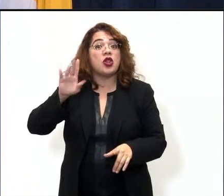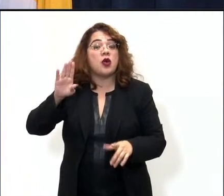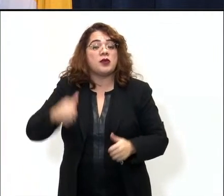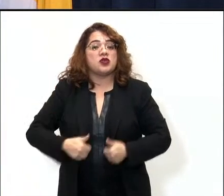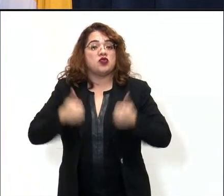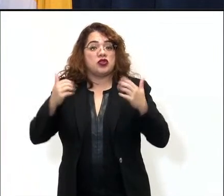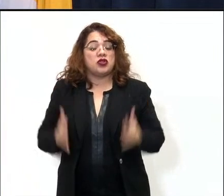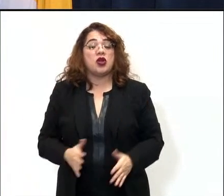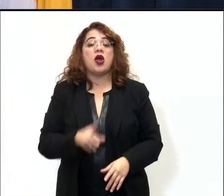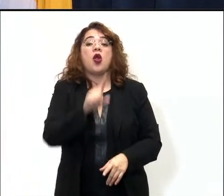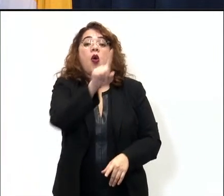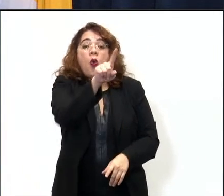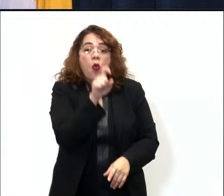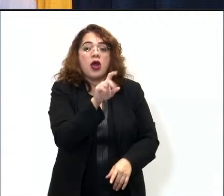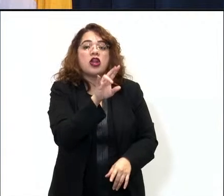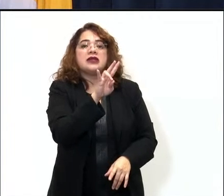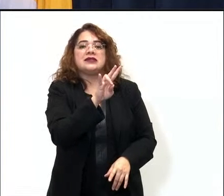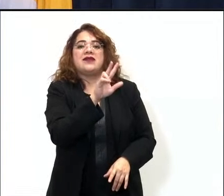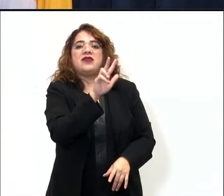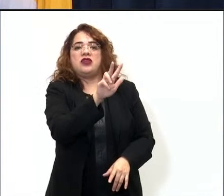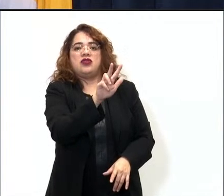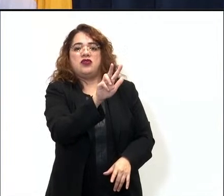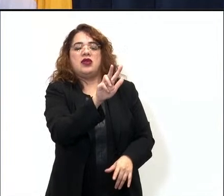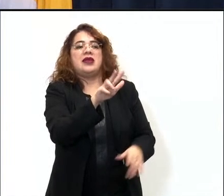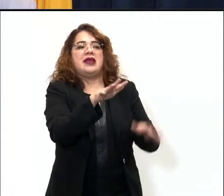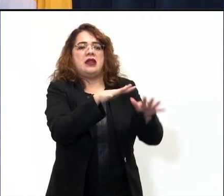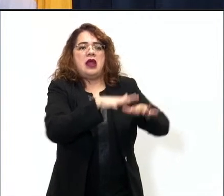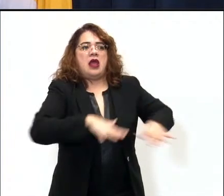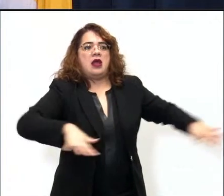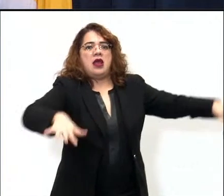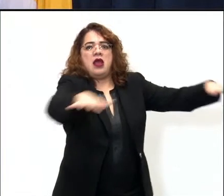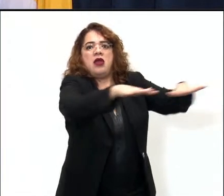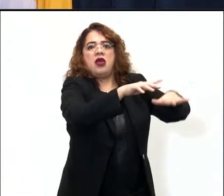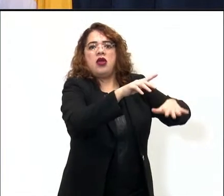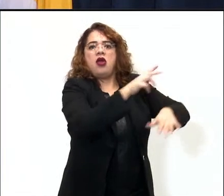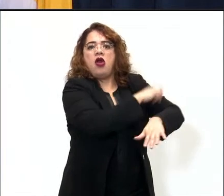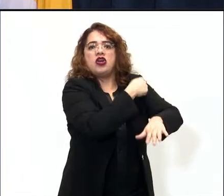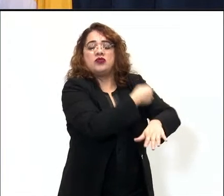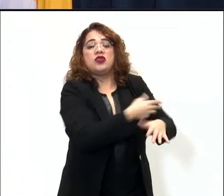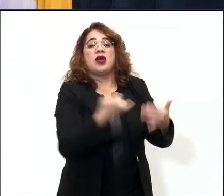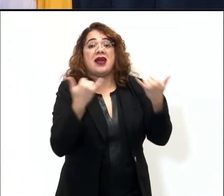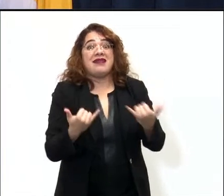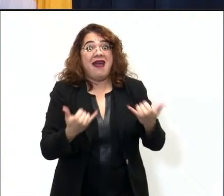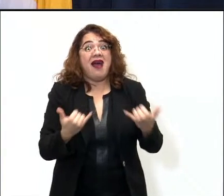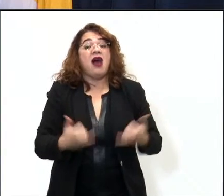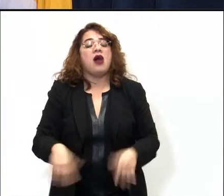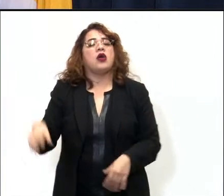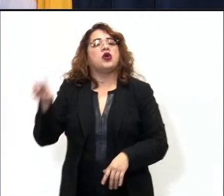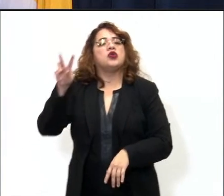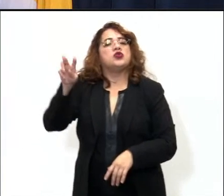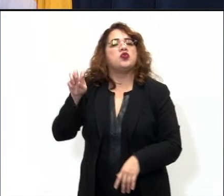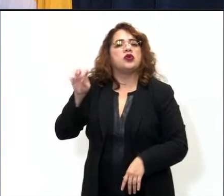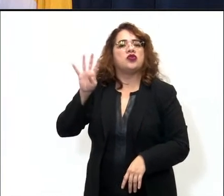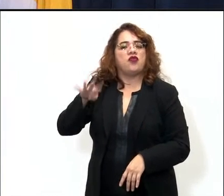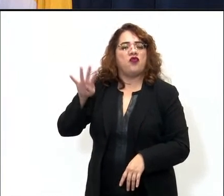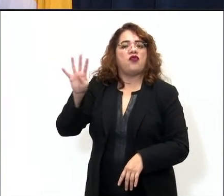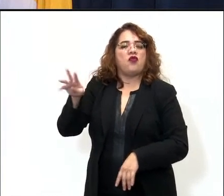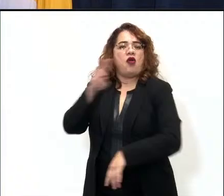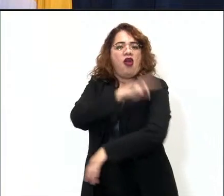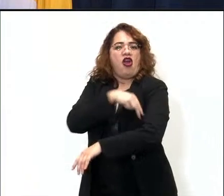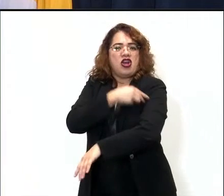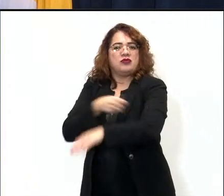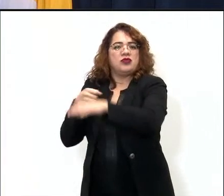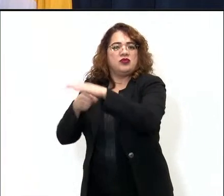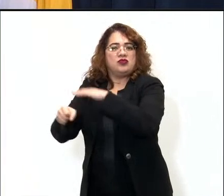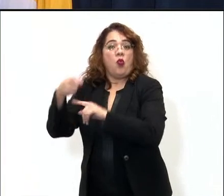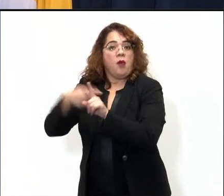and 173 people in our area hospitals. We now have 244 Long Beach residents who are hospitalized a